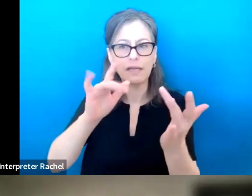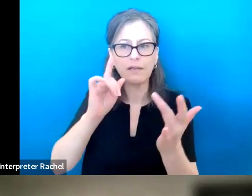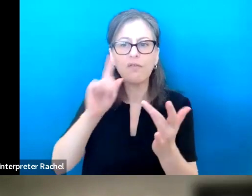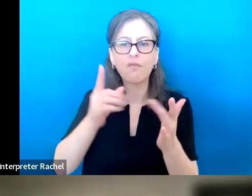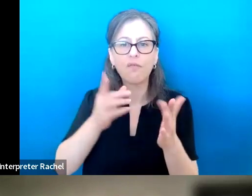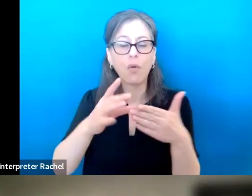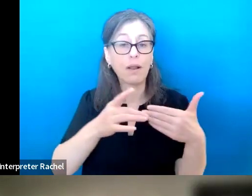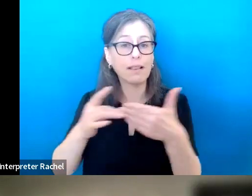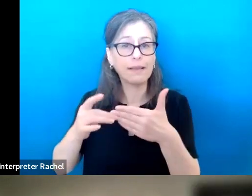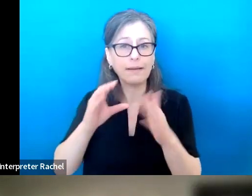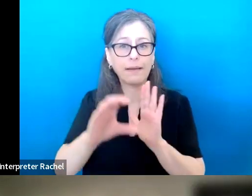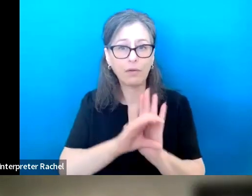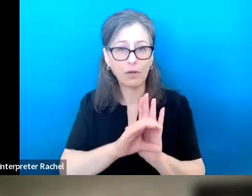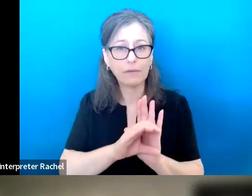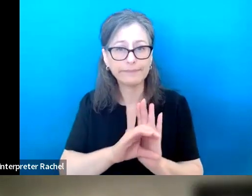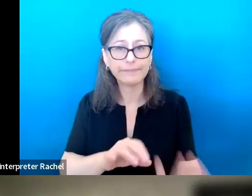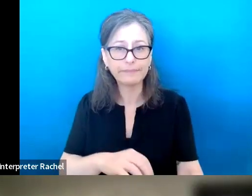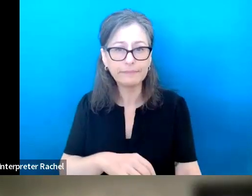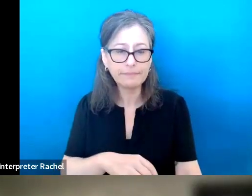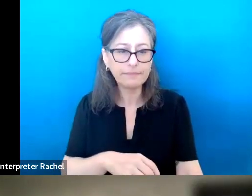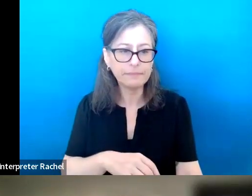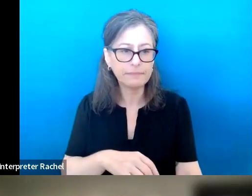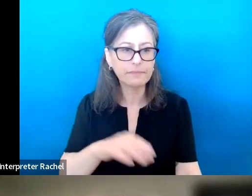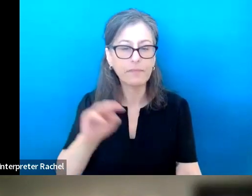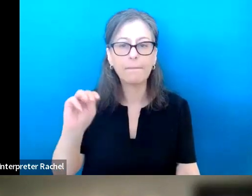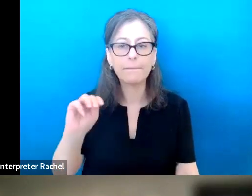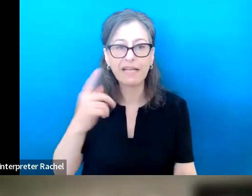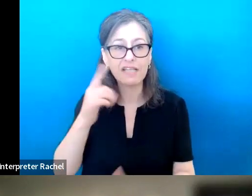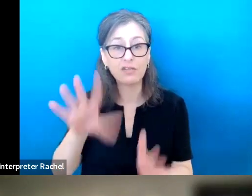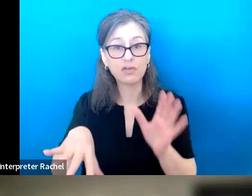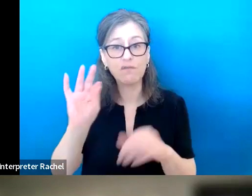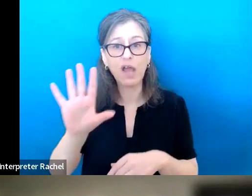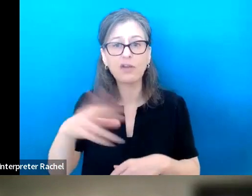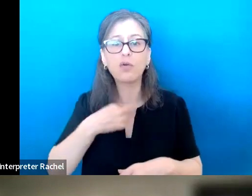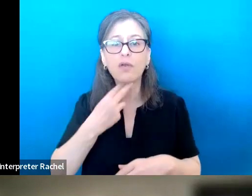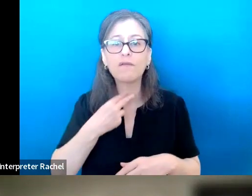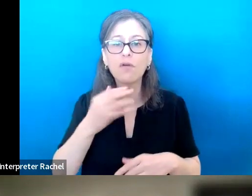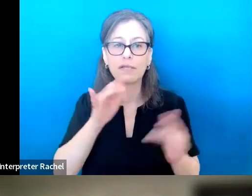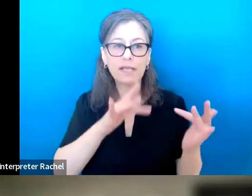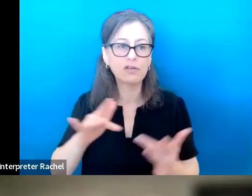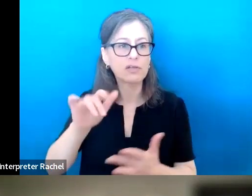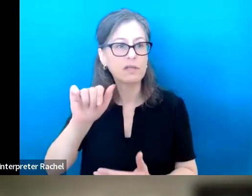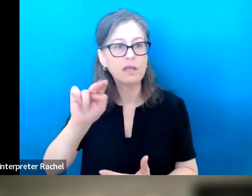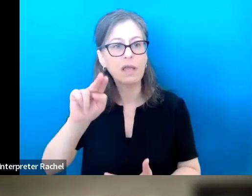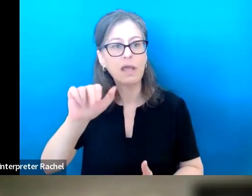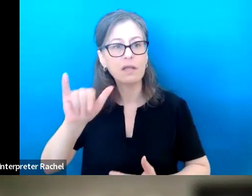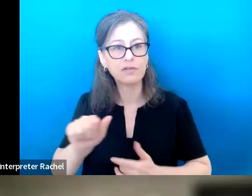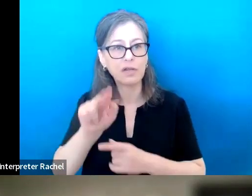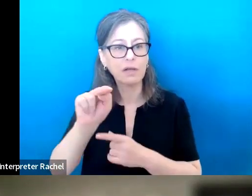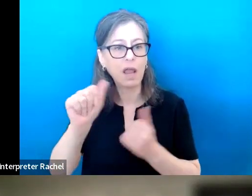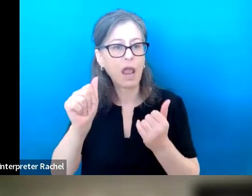character goes on. So in terms of finding your voice in the journey, Anjana, I want to go back to you